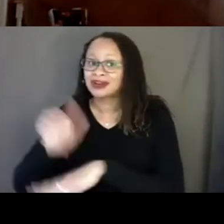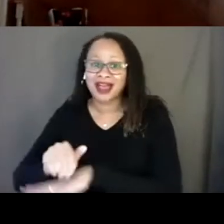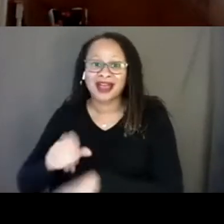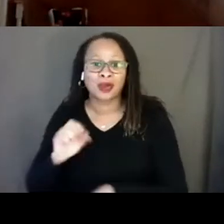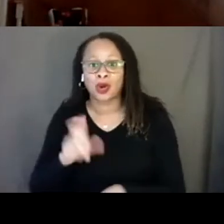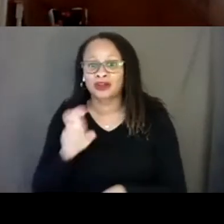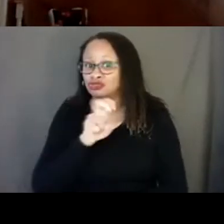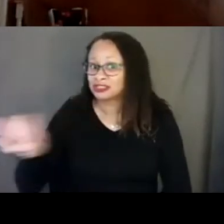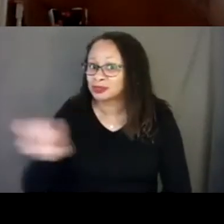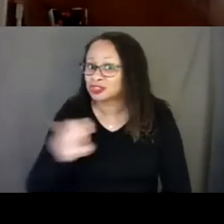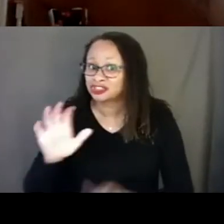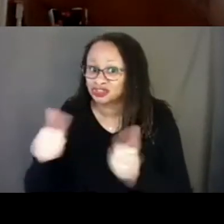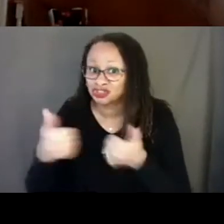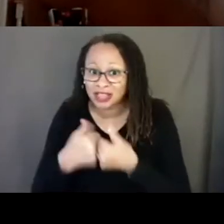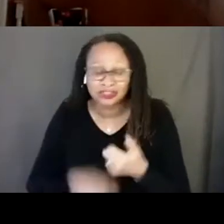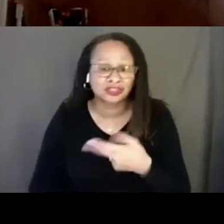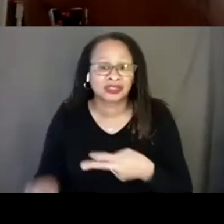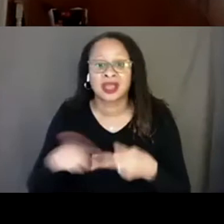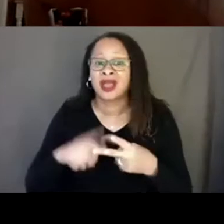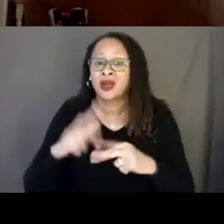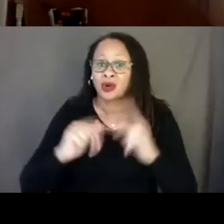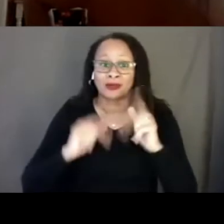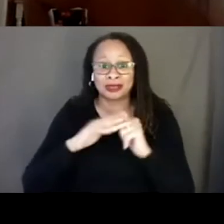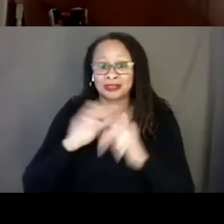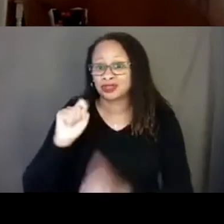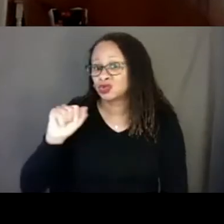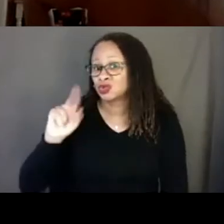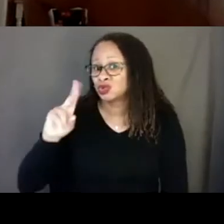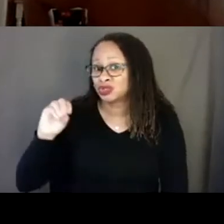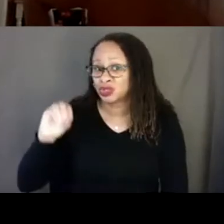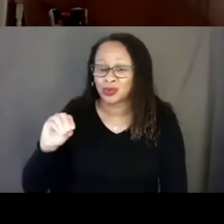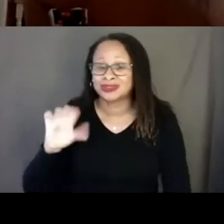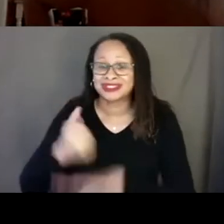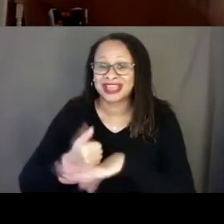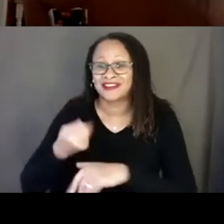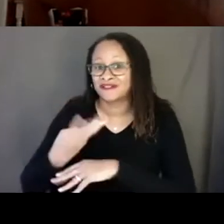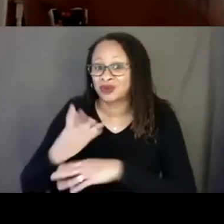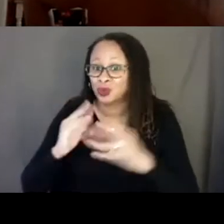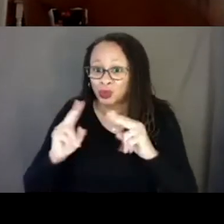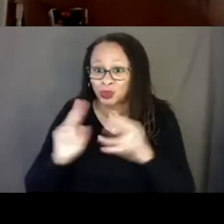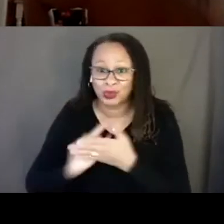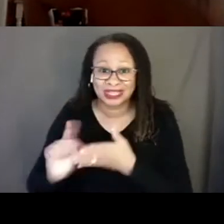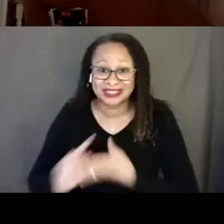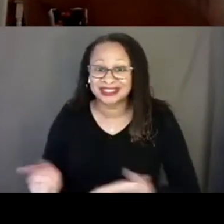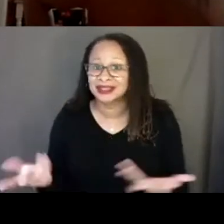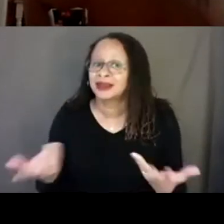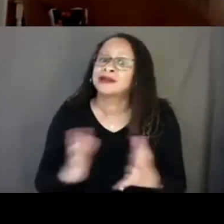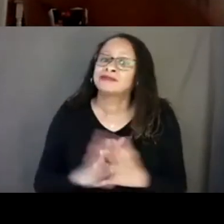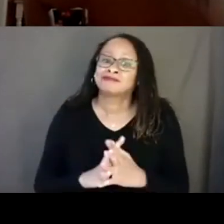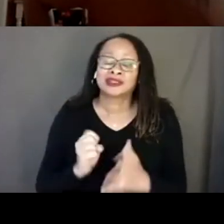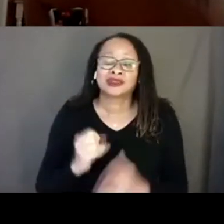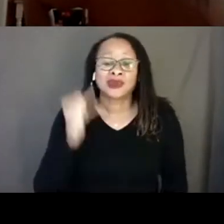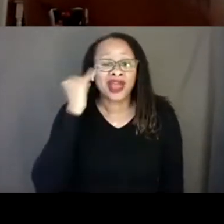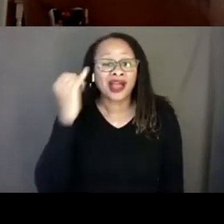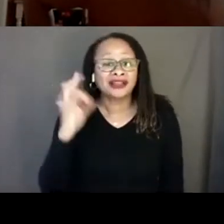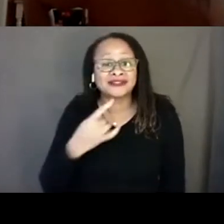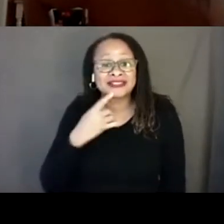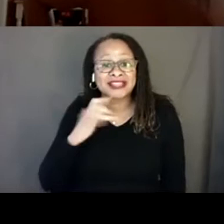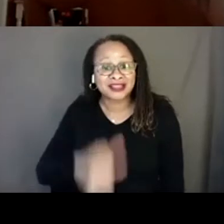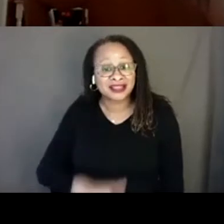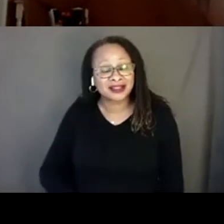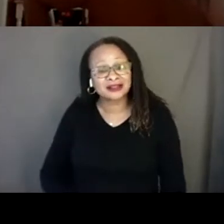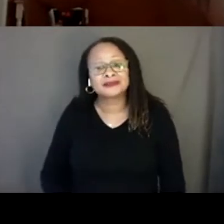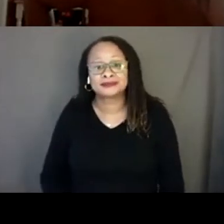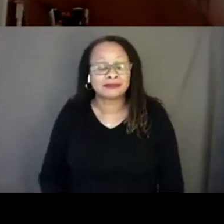know, a studio set in a few weeks. So the idea of saying, and